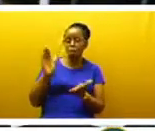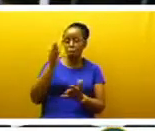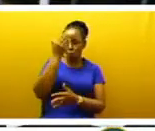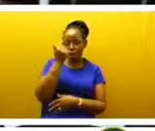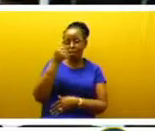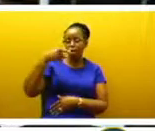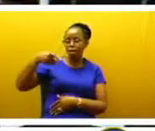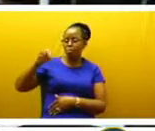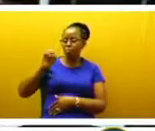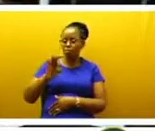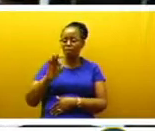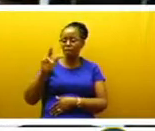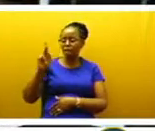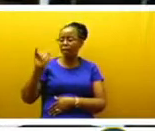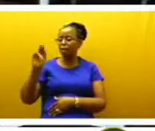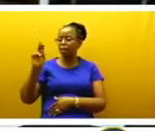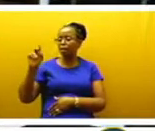revealed,